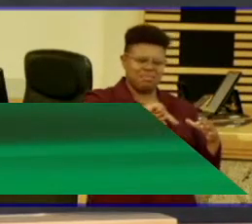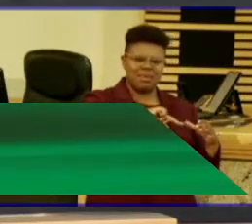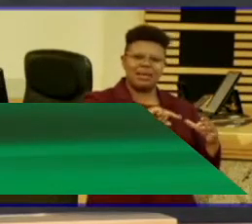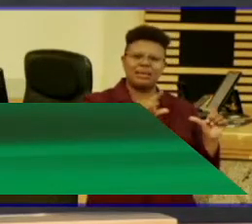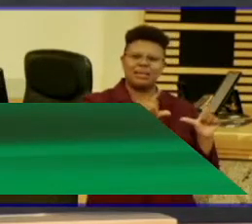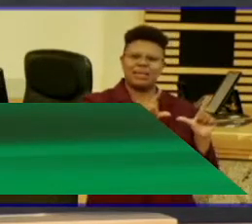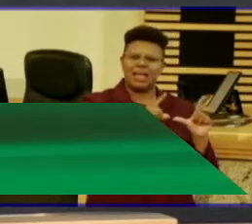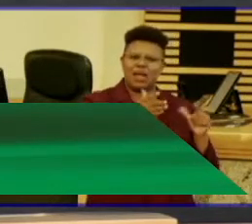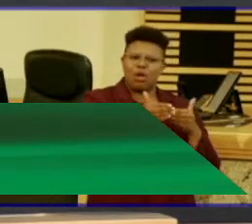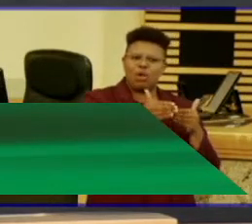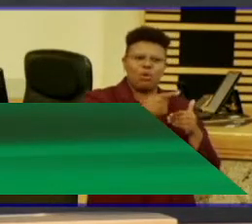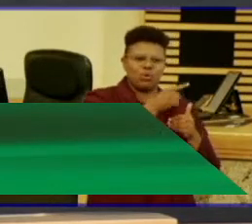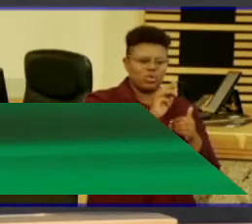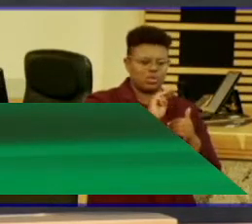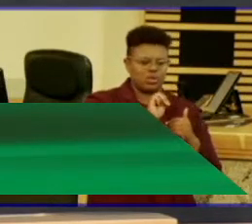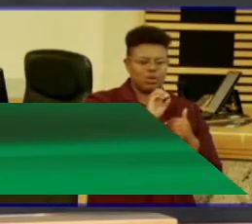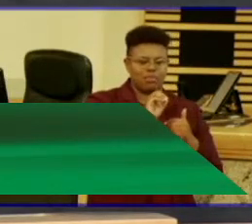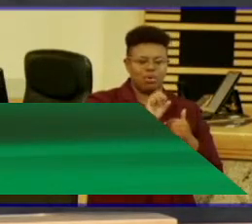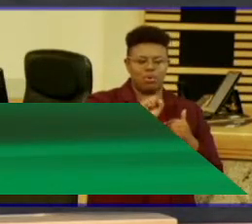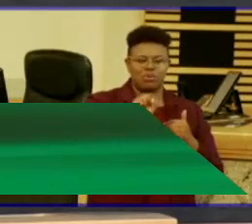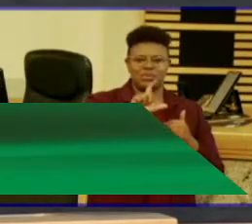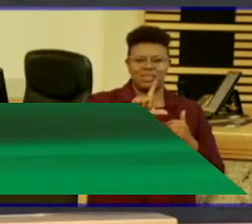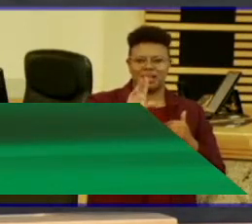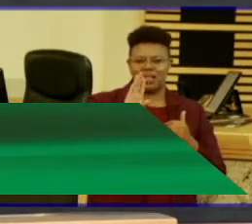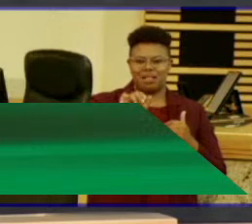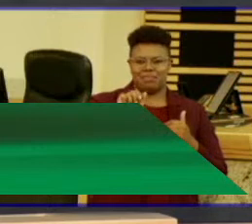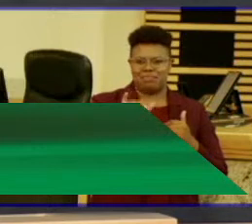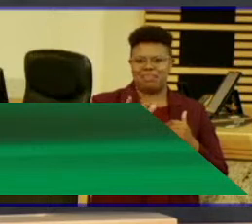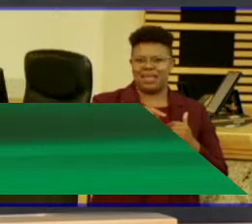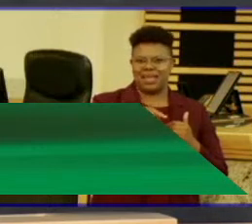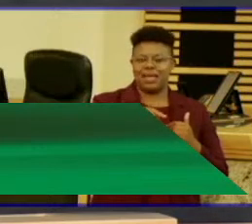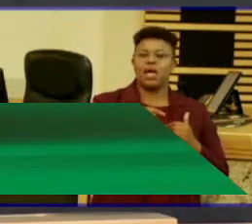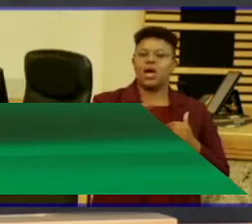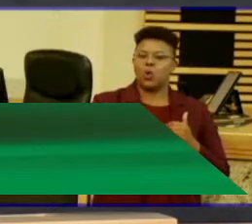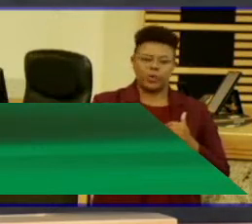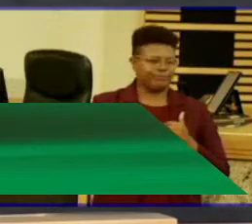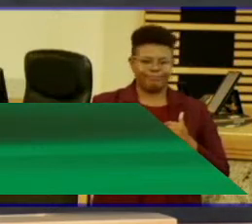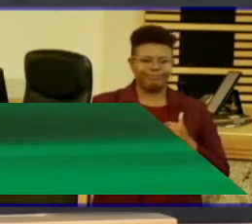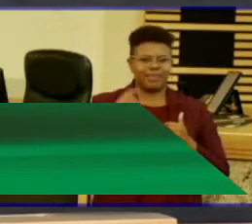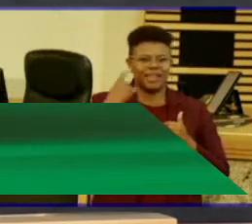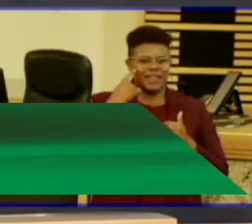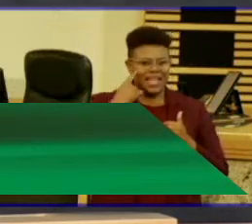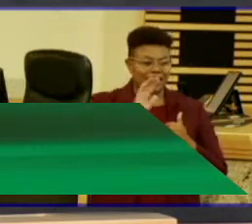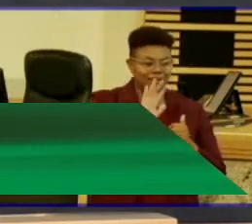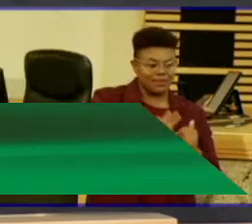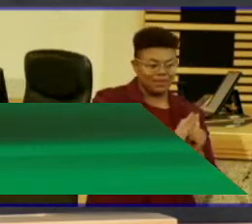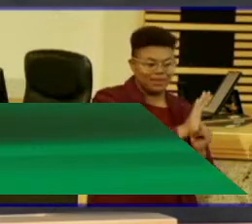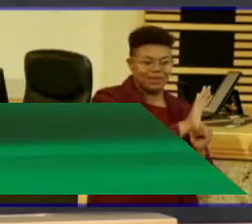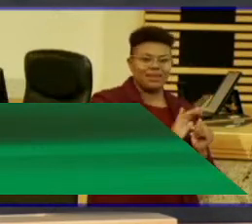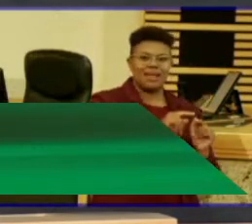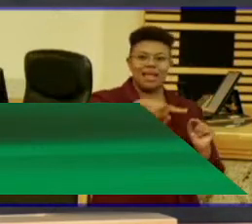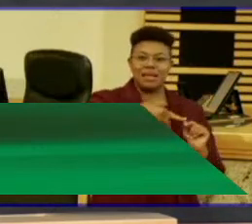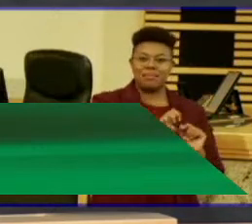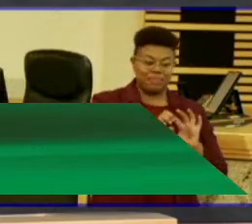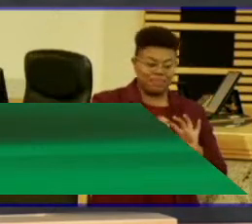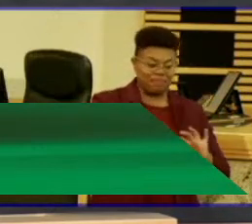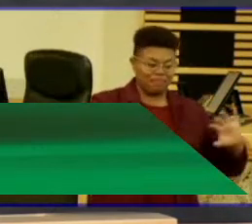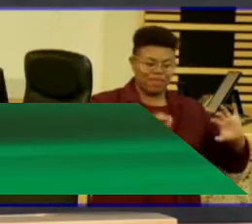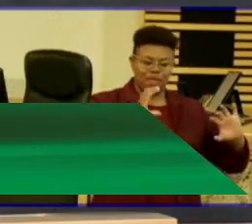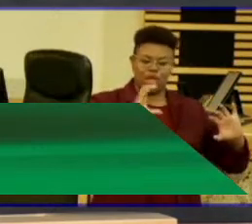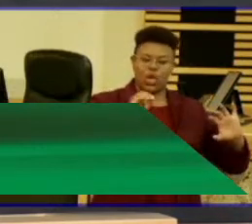near Mossel Bay. We are positioning Kuha as the natural location for the critical